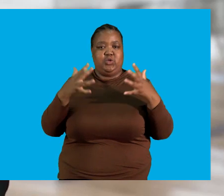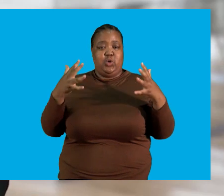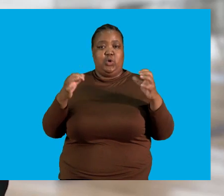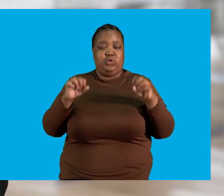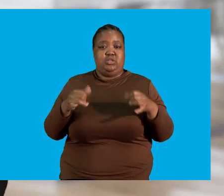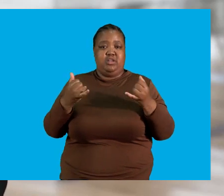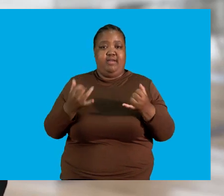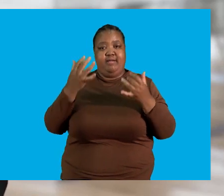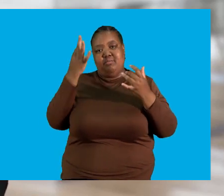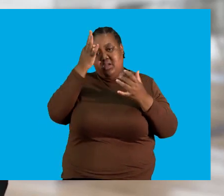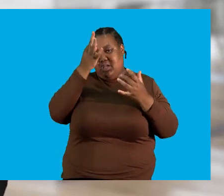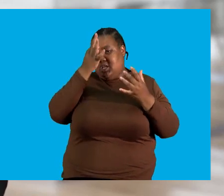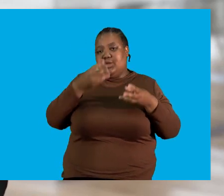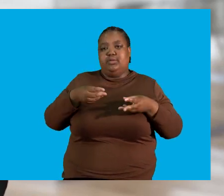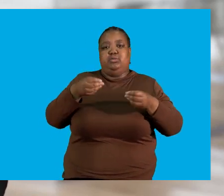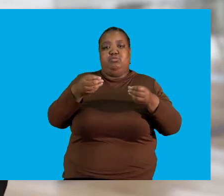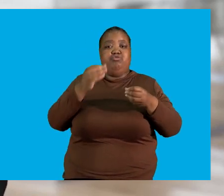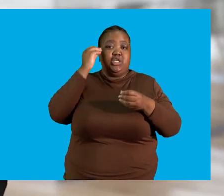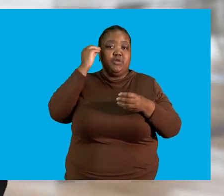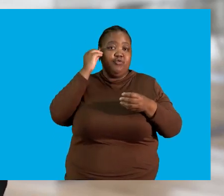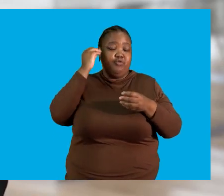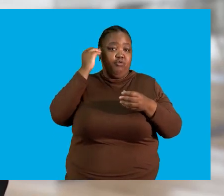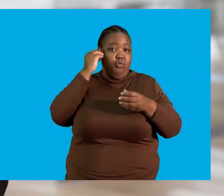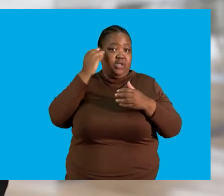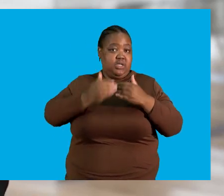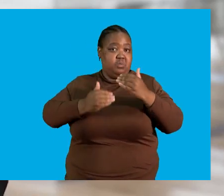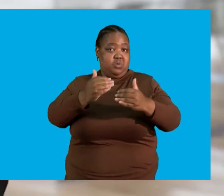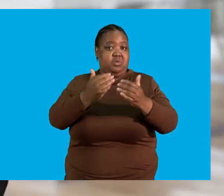already said is a mouthful. So I am going to give you a